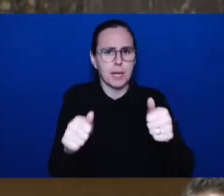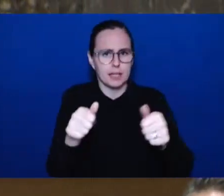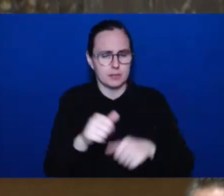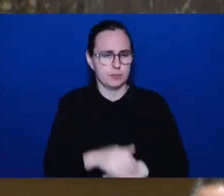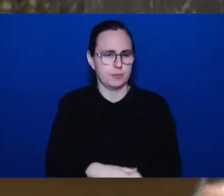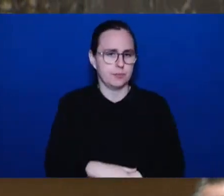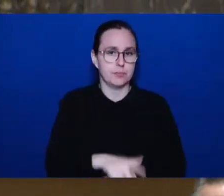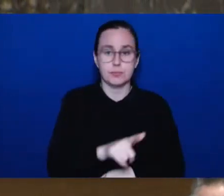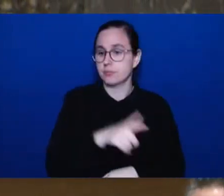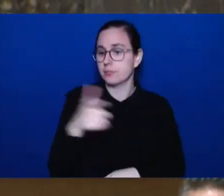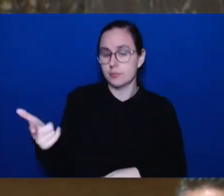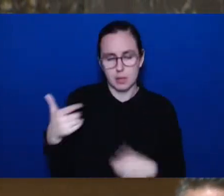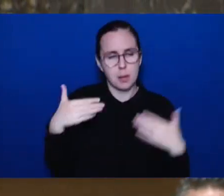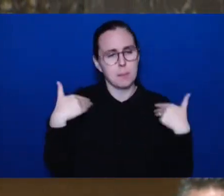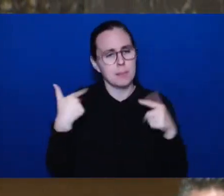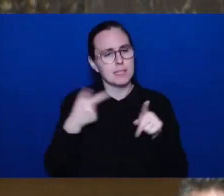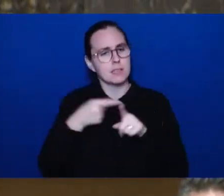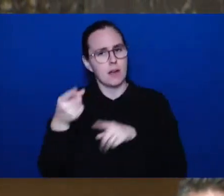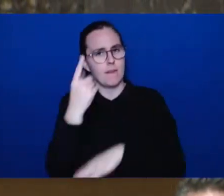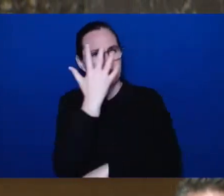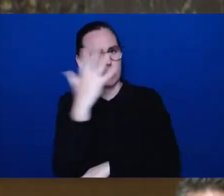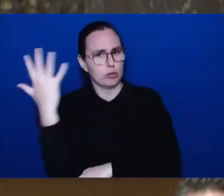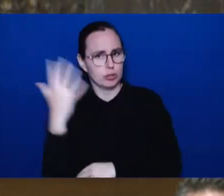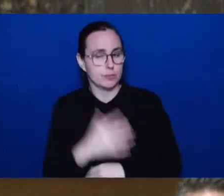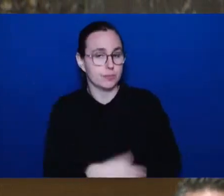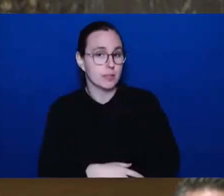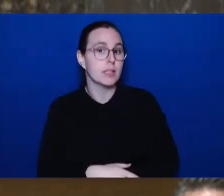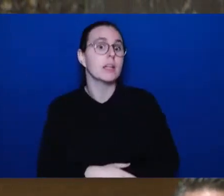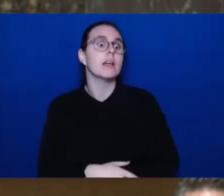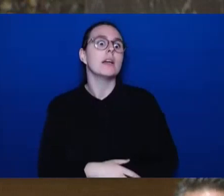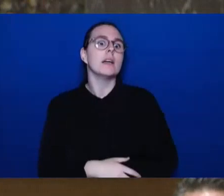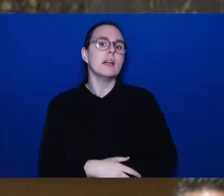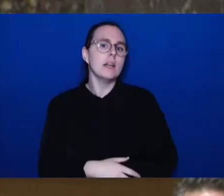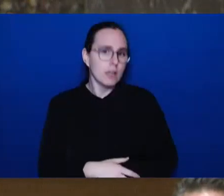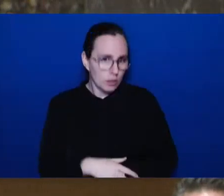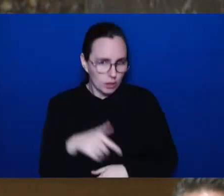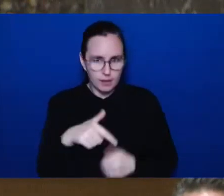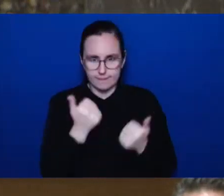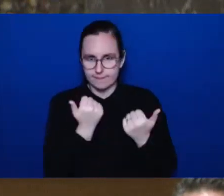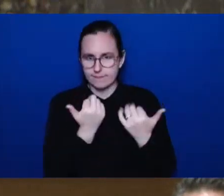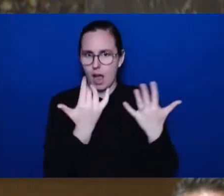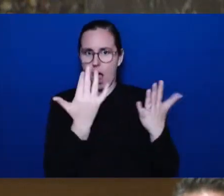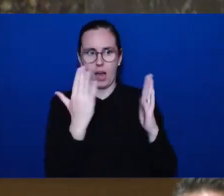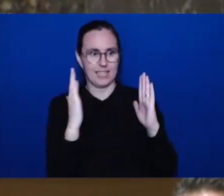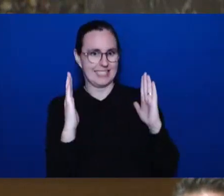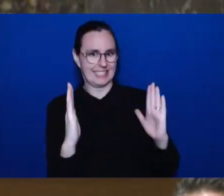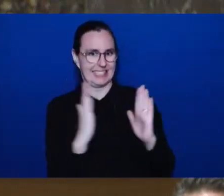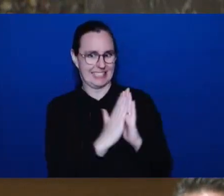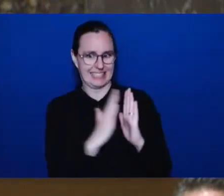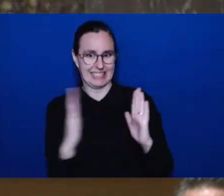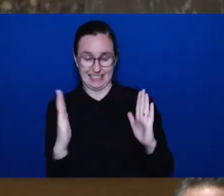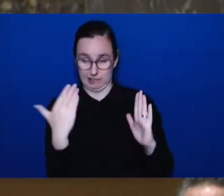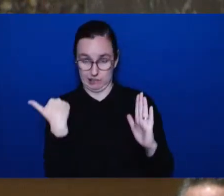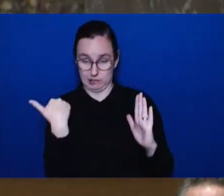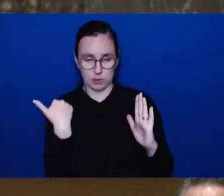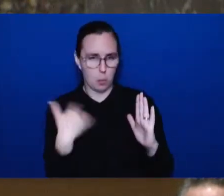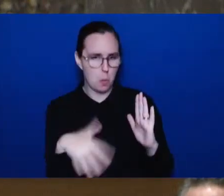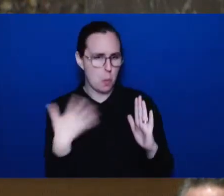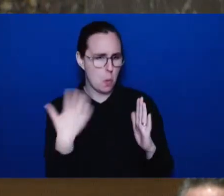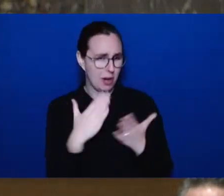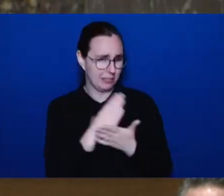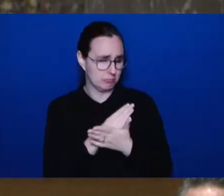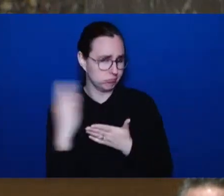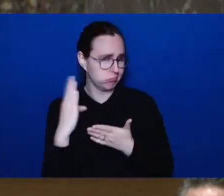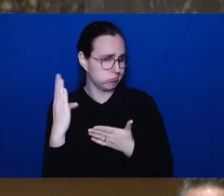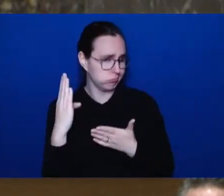season was the most extreme, the worst in British Columbia's history. And the figure that's quoted about the money